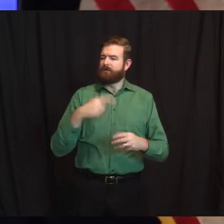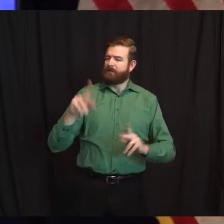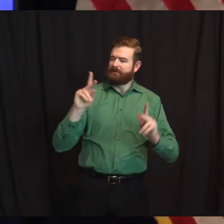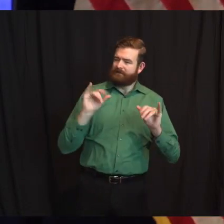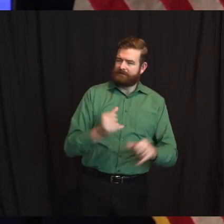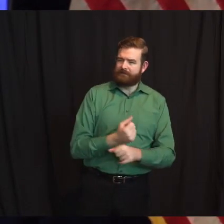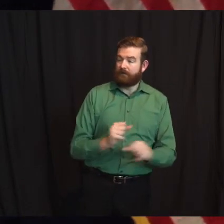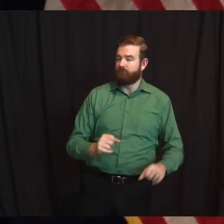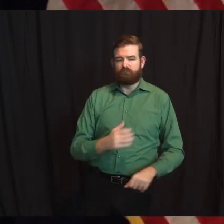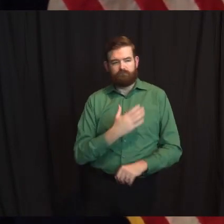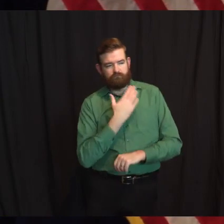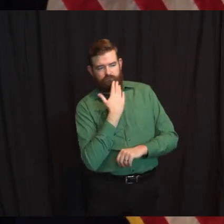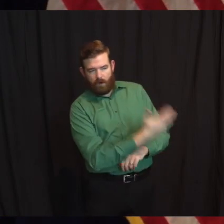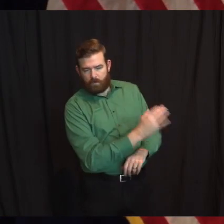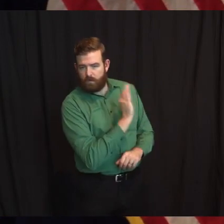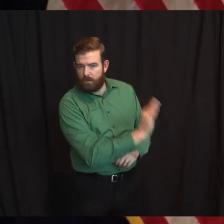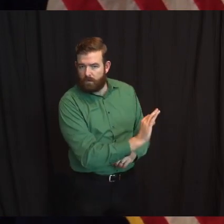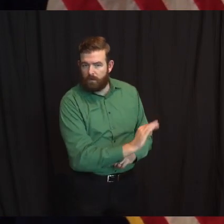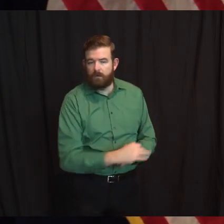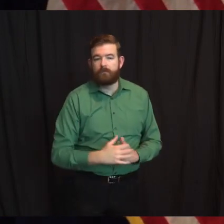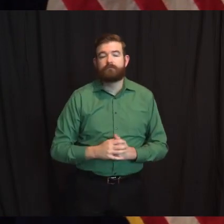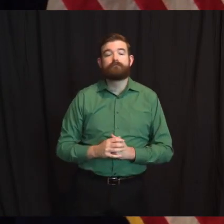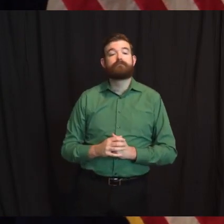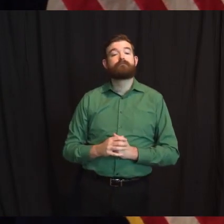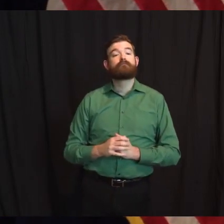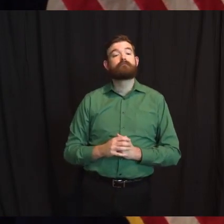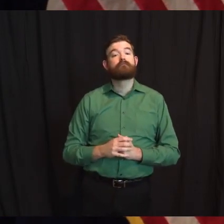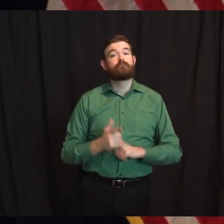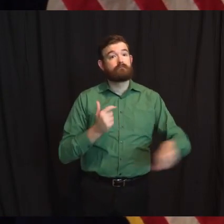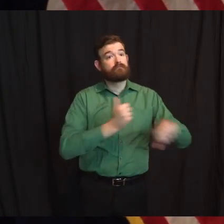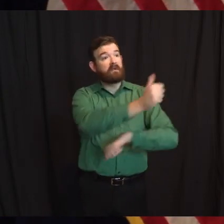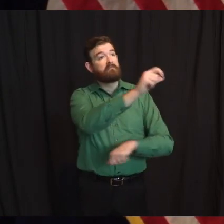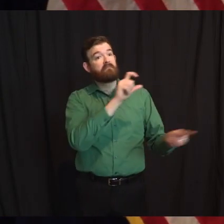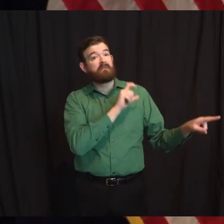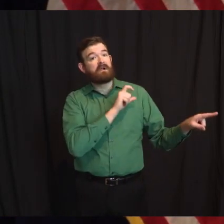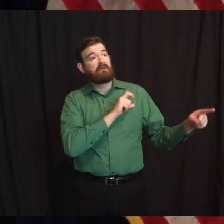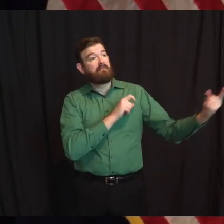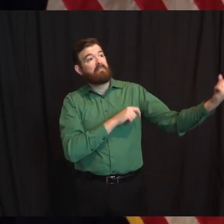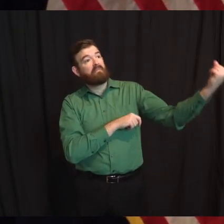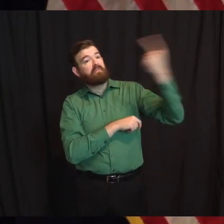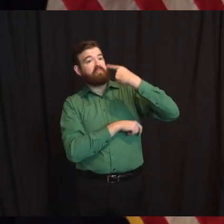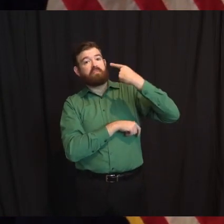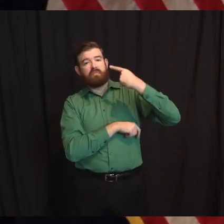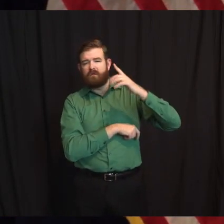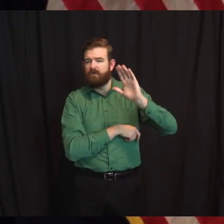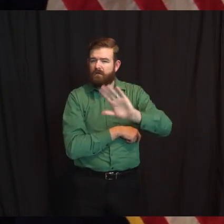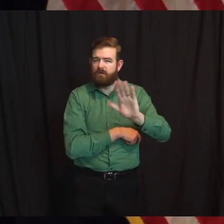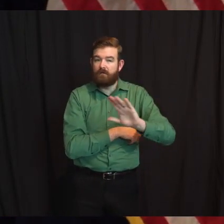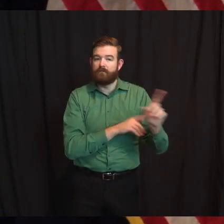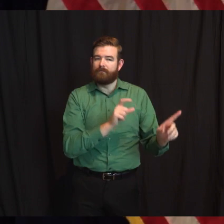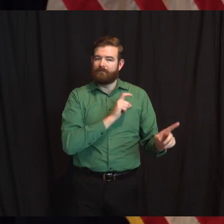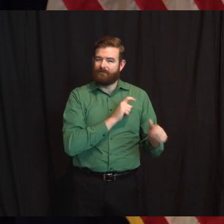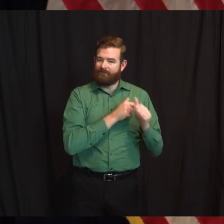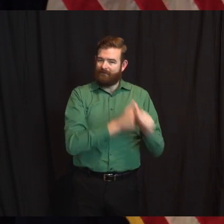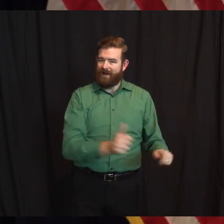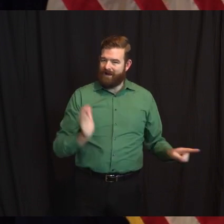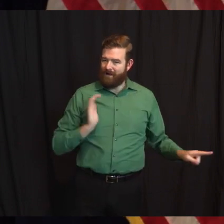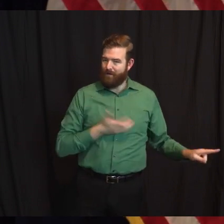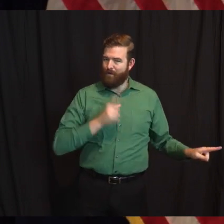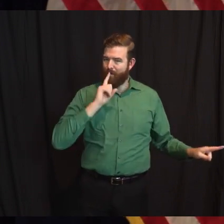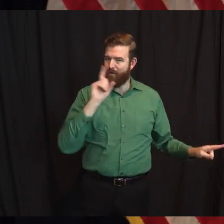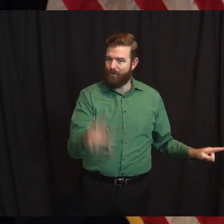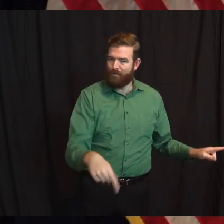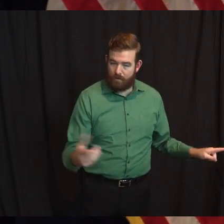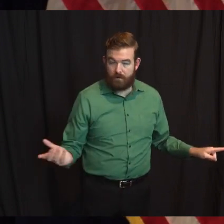unquote not their fault. They're doing what we're asking them to do, right? To help us enforce. You good, sir? We'll go to the back and then we'll come down, Charlie, to you,